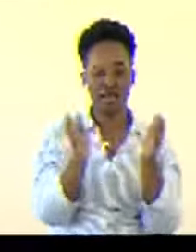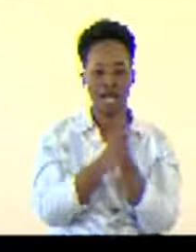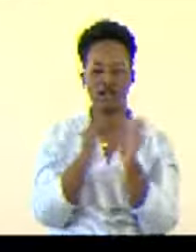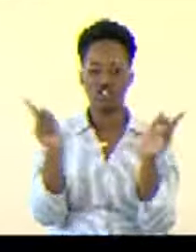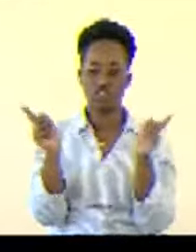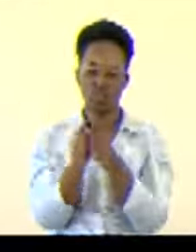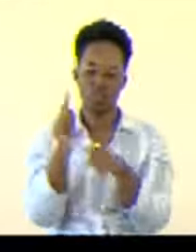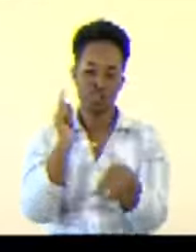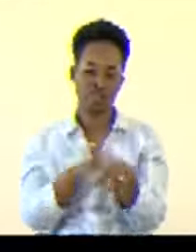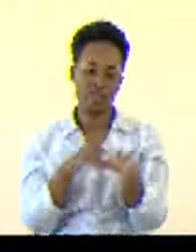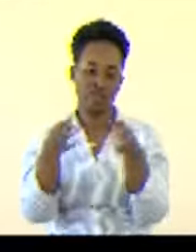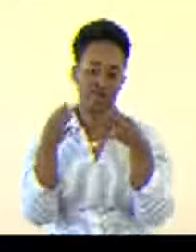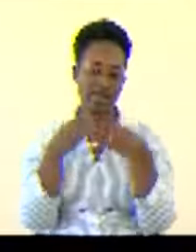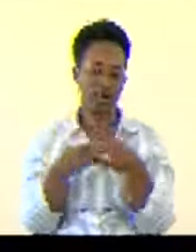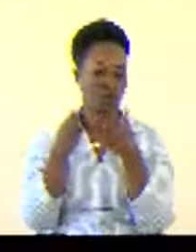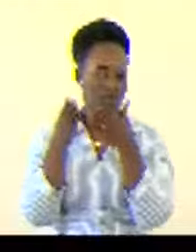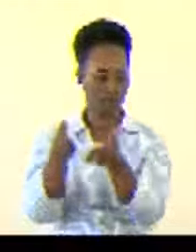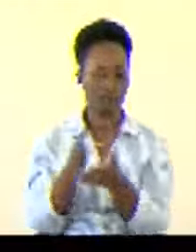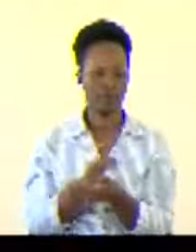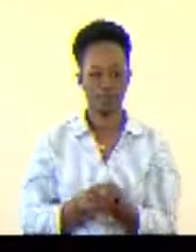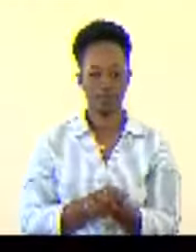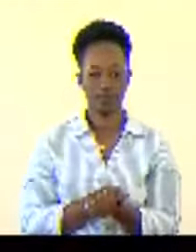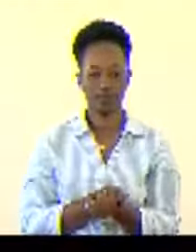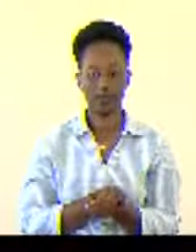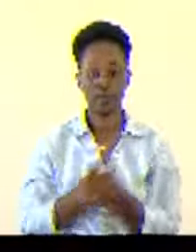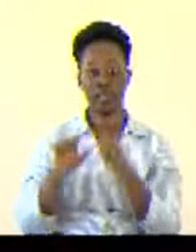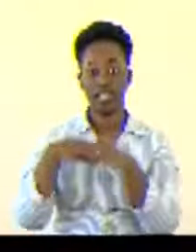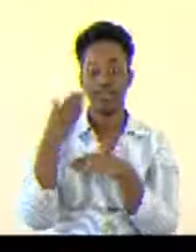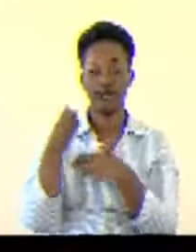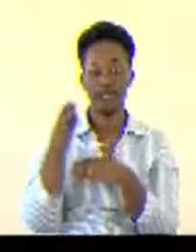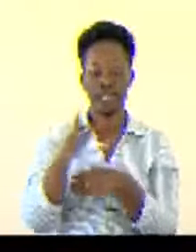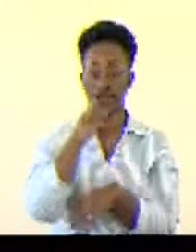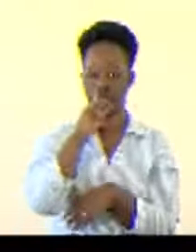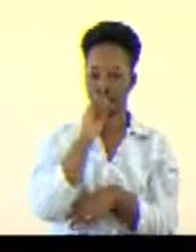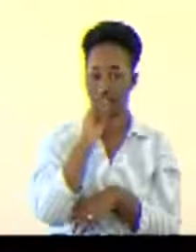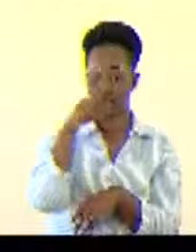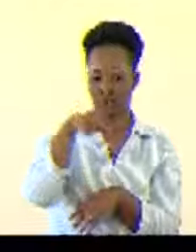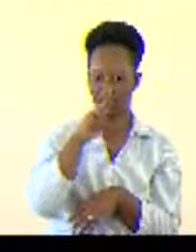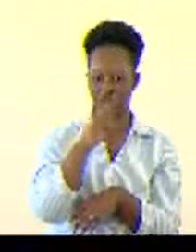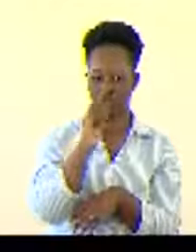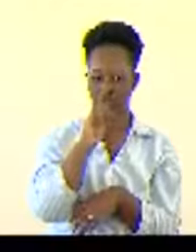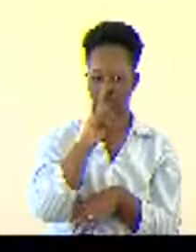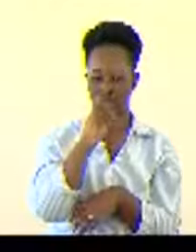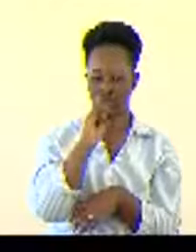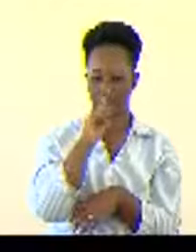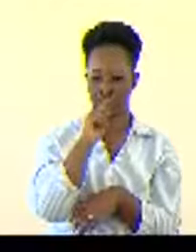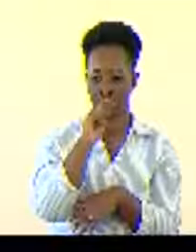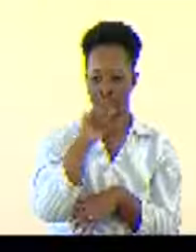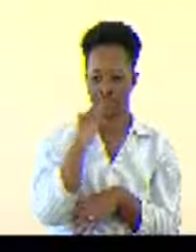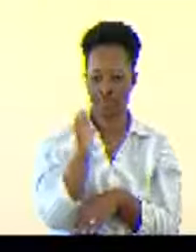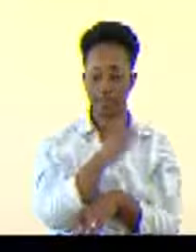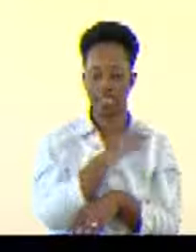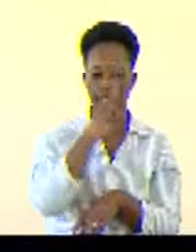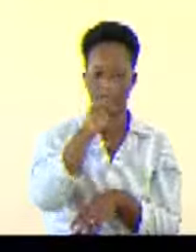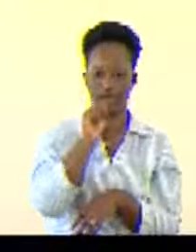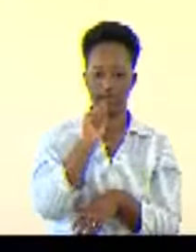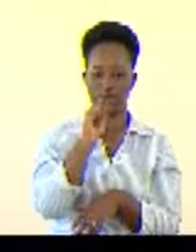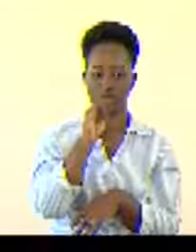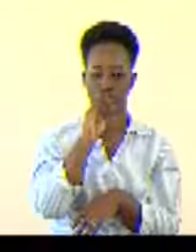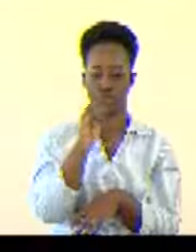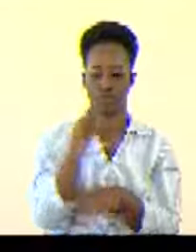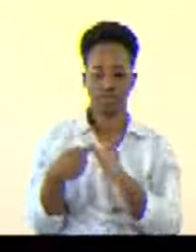financial obligations are. Those are current liabilities. Therefore here, liquidity ratios, they measure the ability, the strength of the business to meet